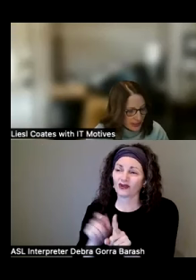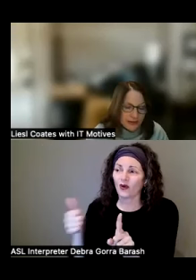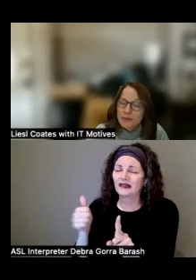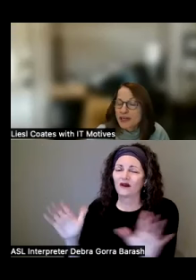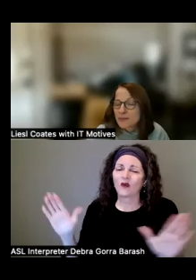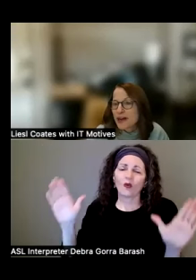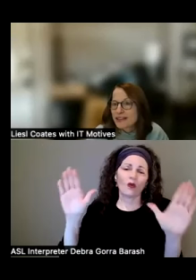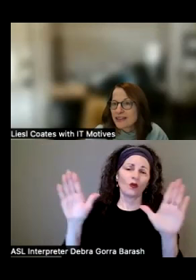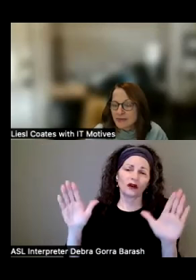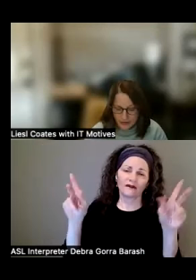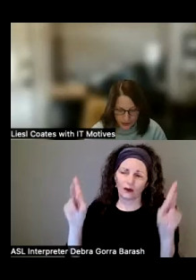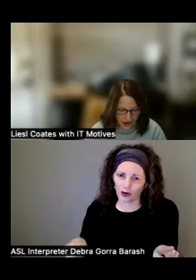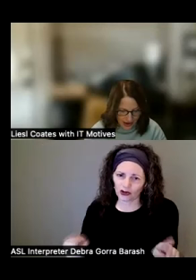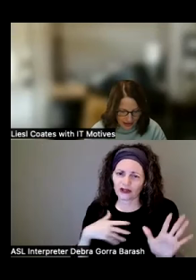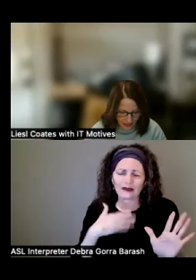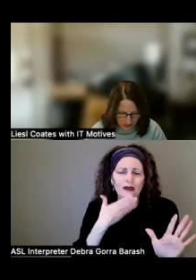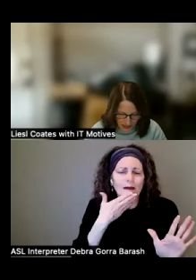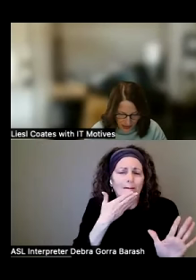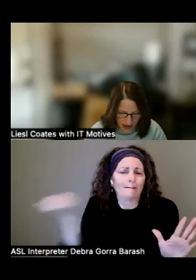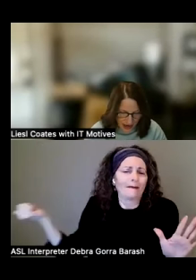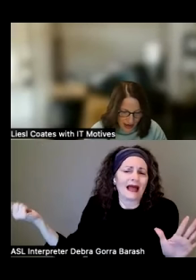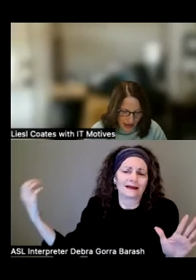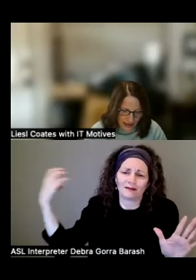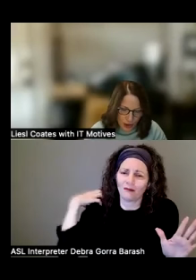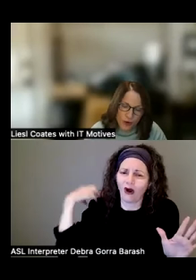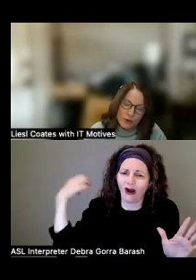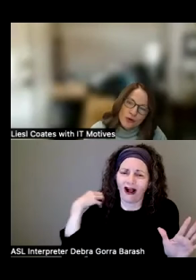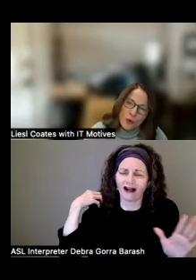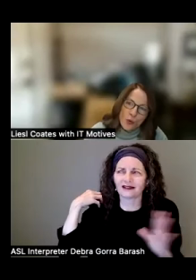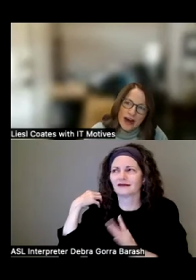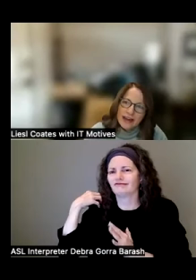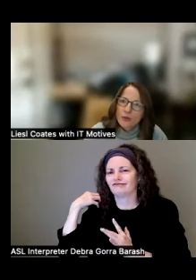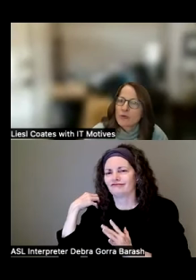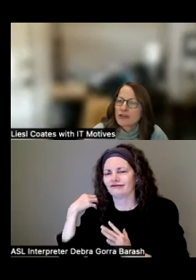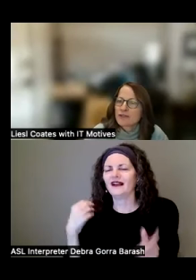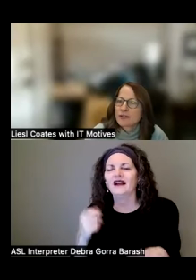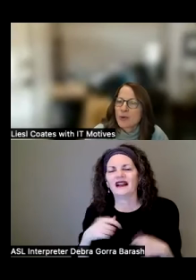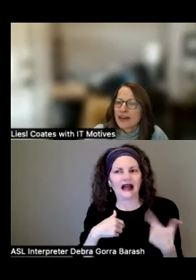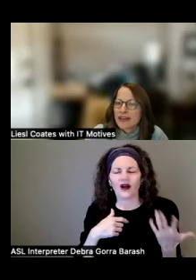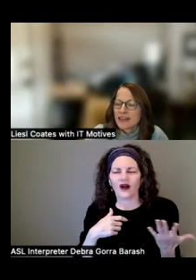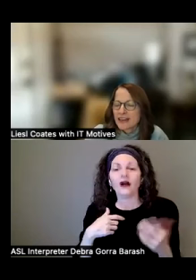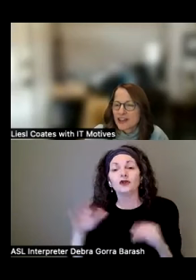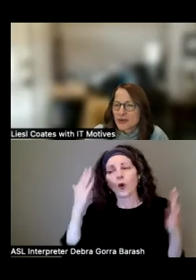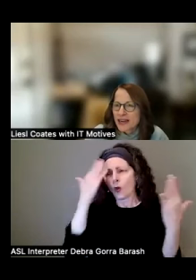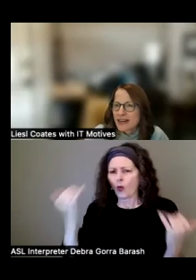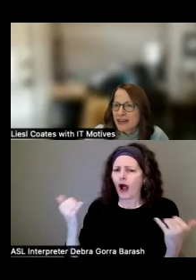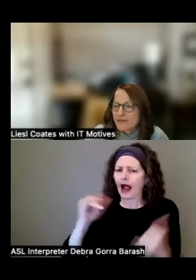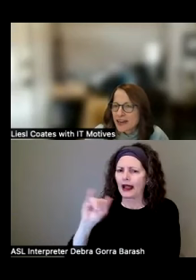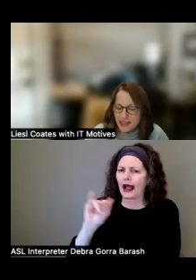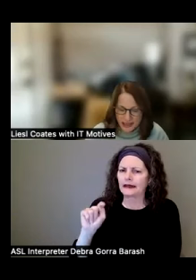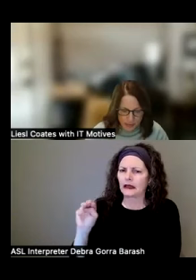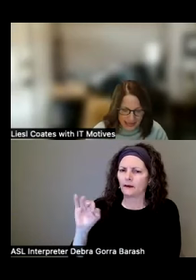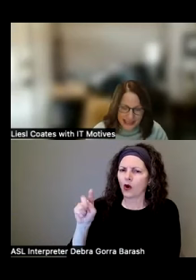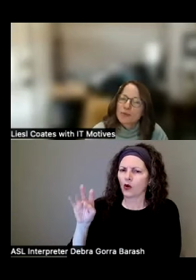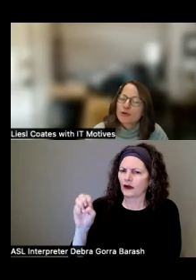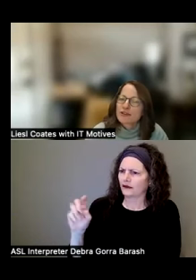the absolutely best boss that I've ever had. So why are we wonderful? Why do I